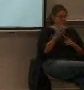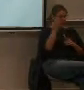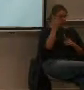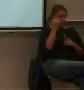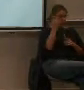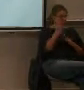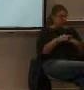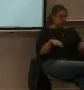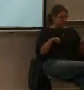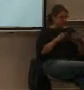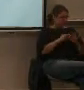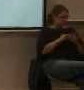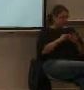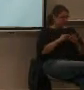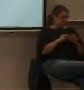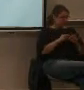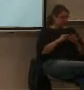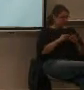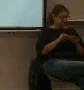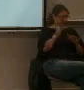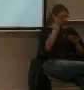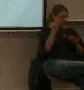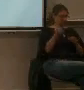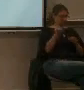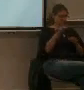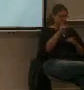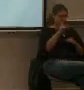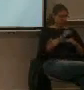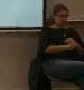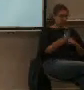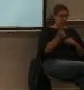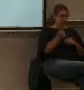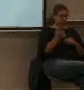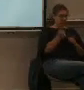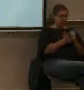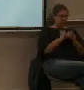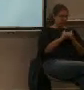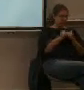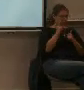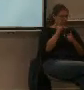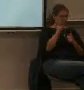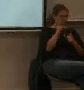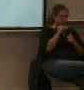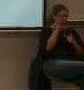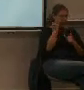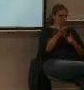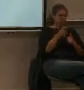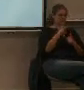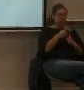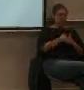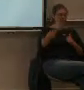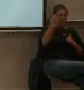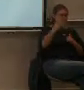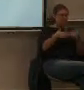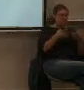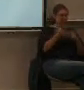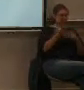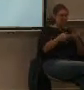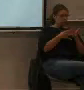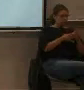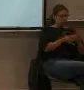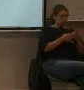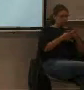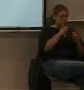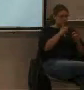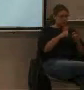why would it matter? If they're always super low, then everybody's competing for nutrients. If they're always super high, then it doesn't matter what the relationship